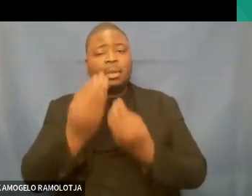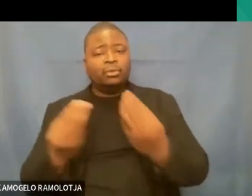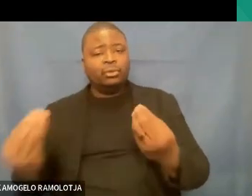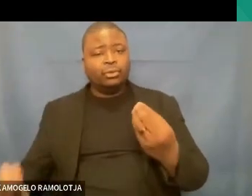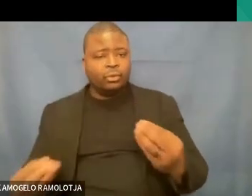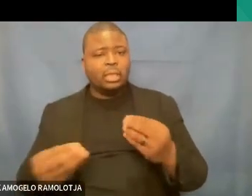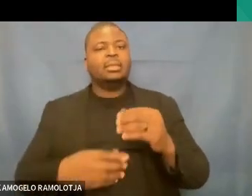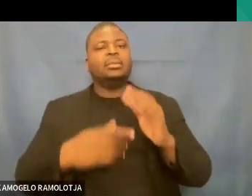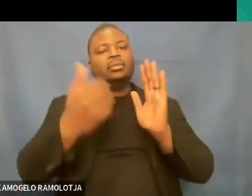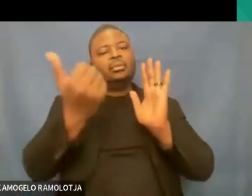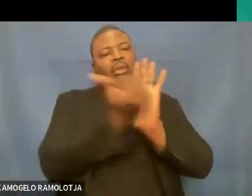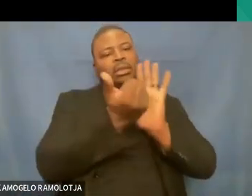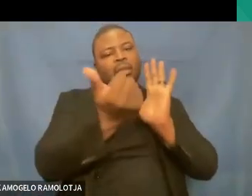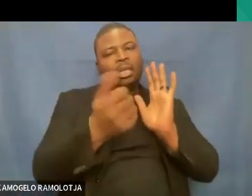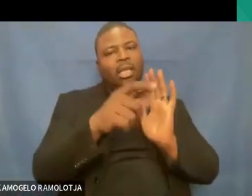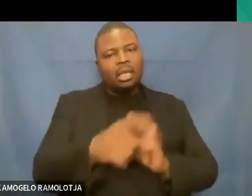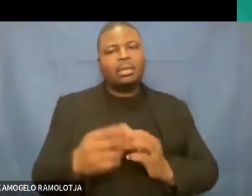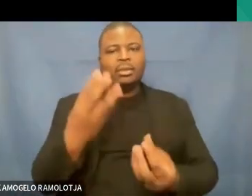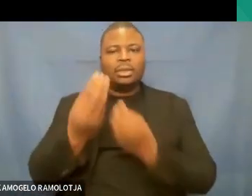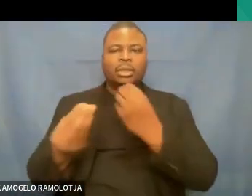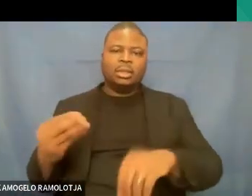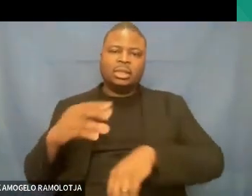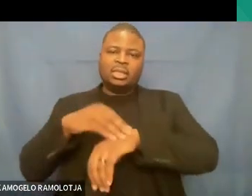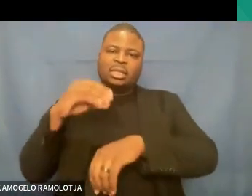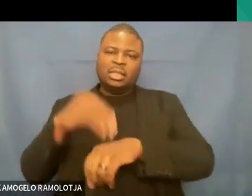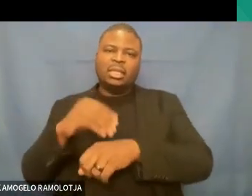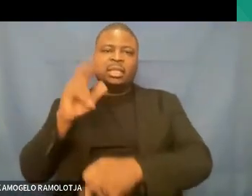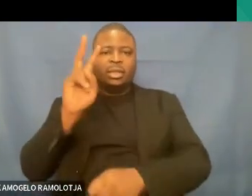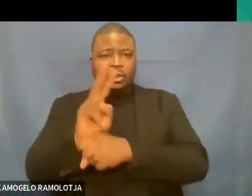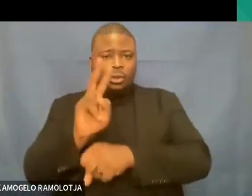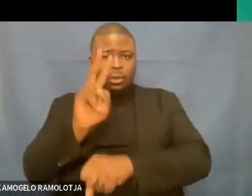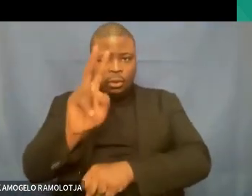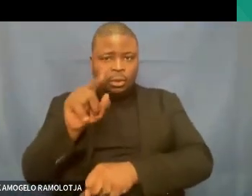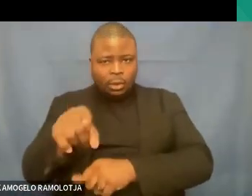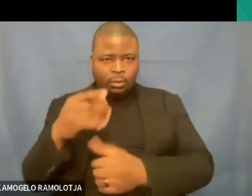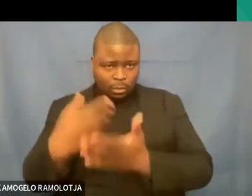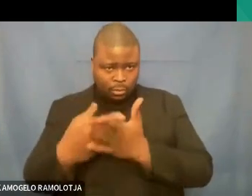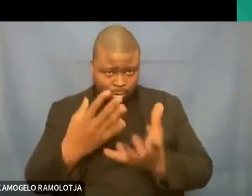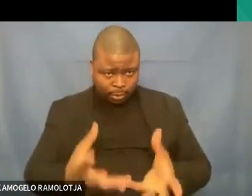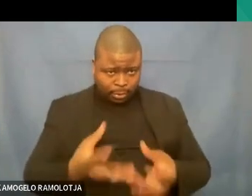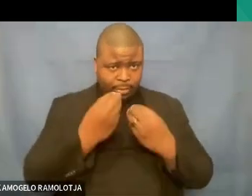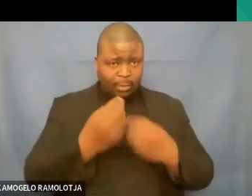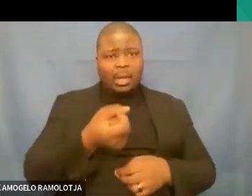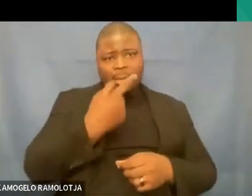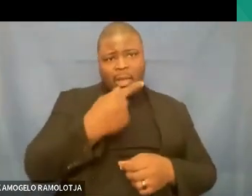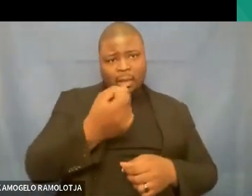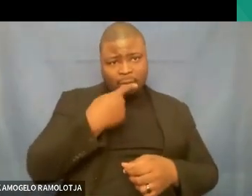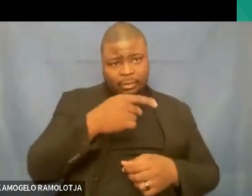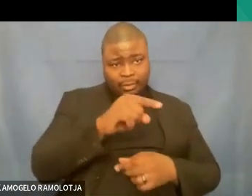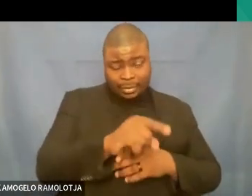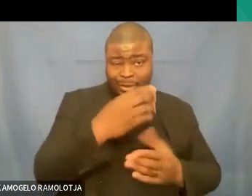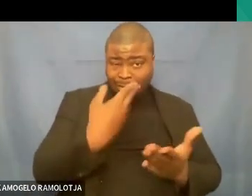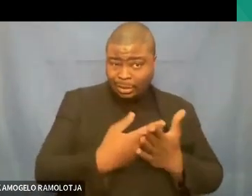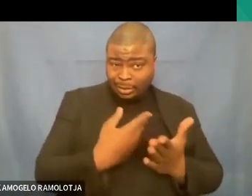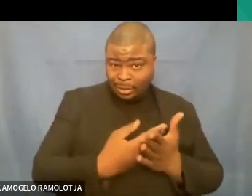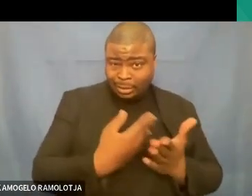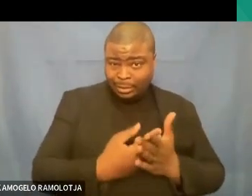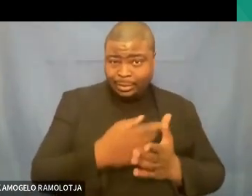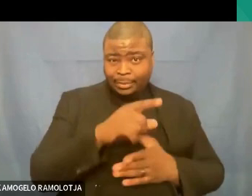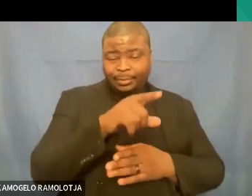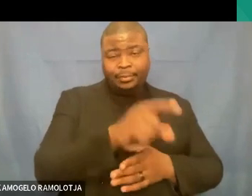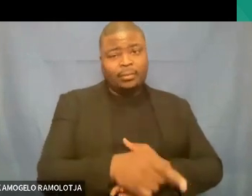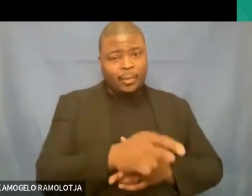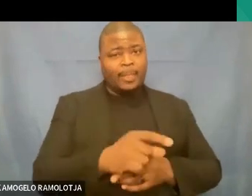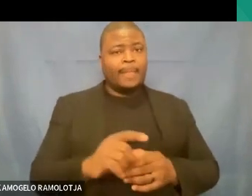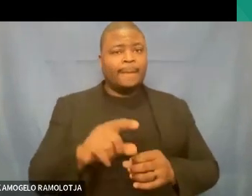Minors 12 years and older can consent to medical treatment. However, this doesn't necessarily apply for harm reduction